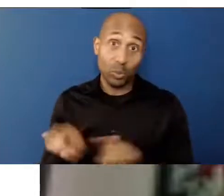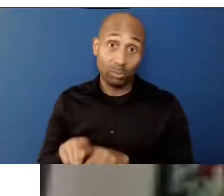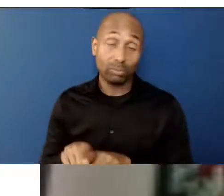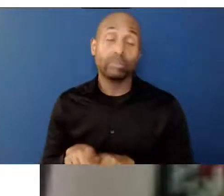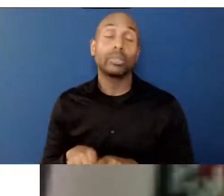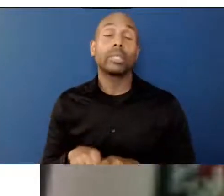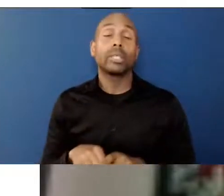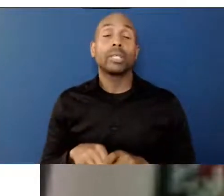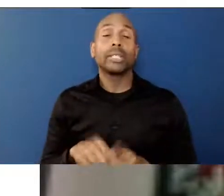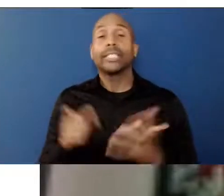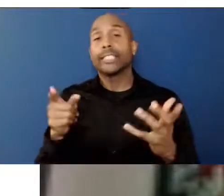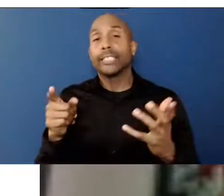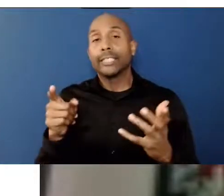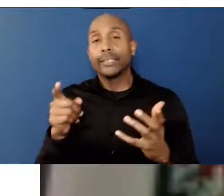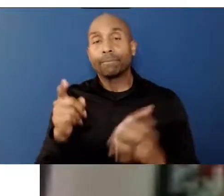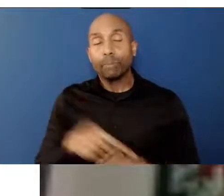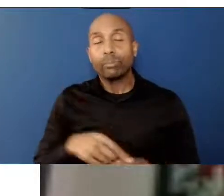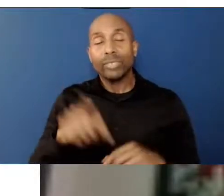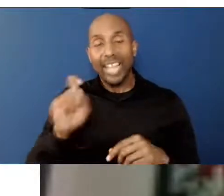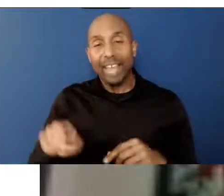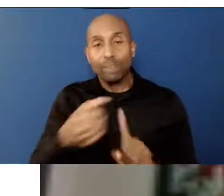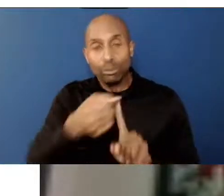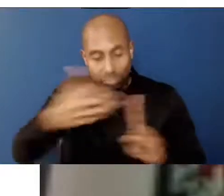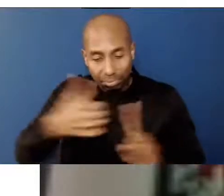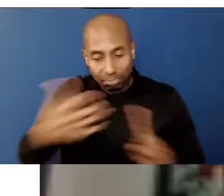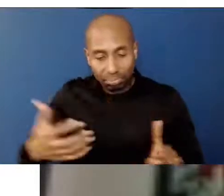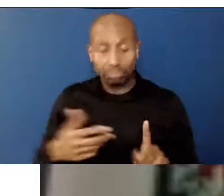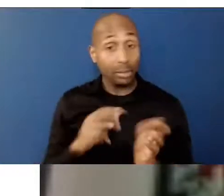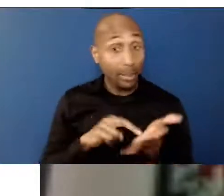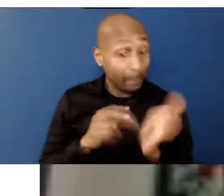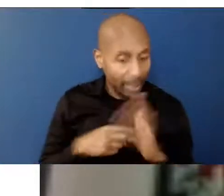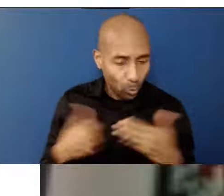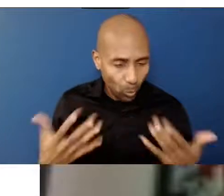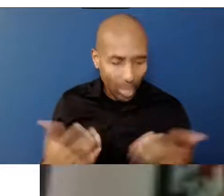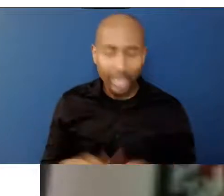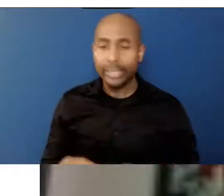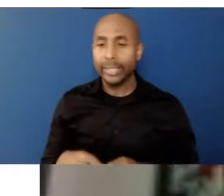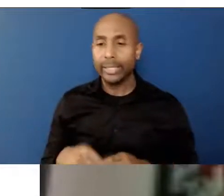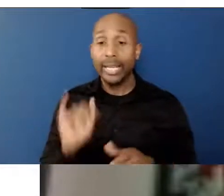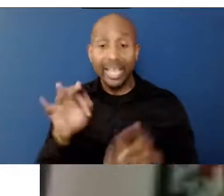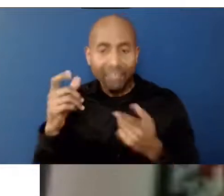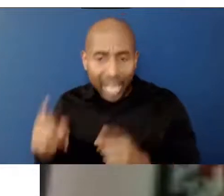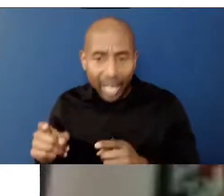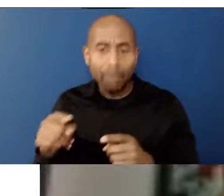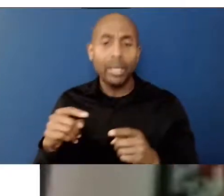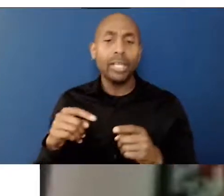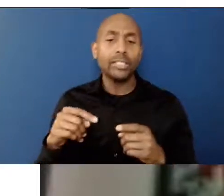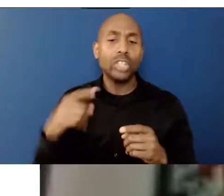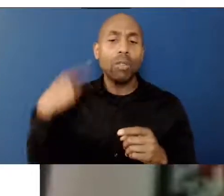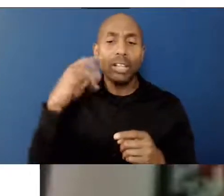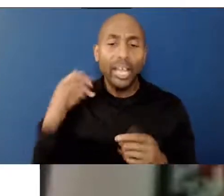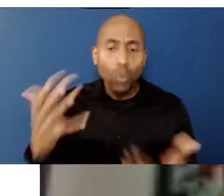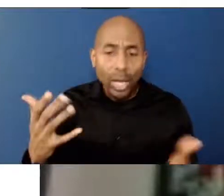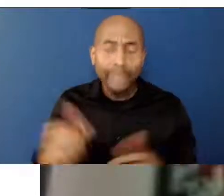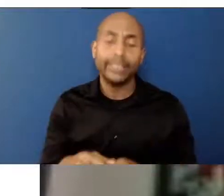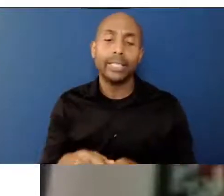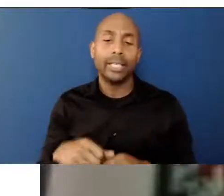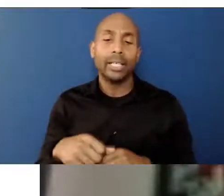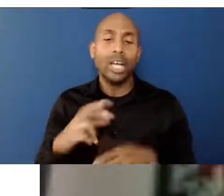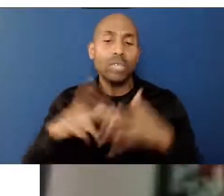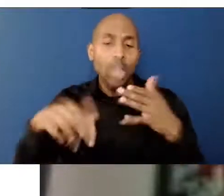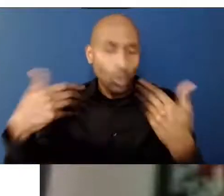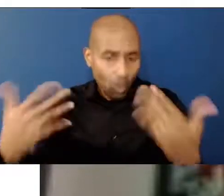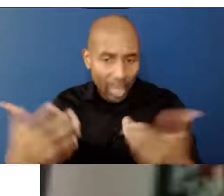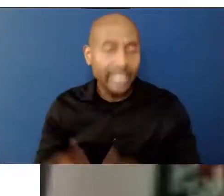what the implications are, how can they be rolled out, doing cost analysis. And so